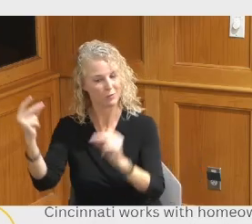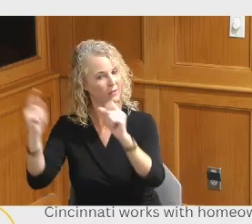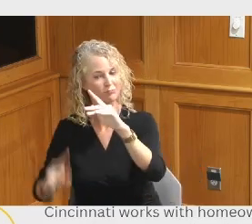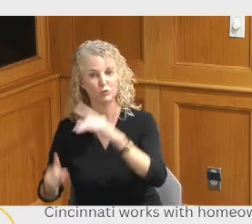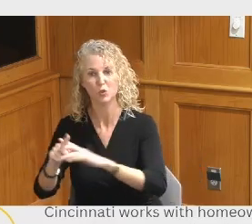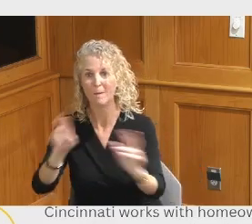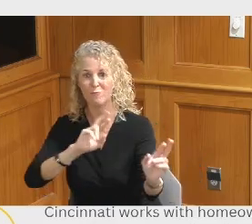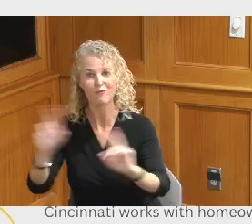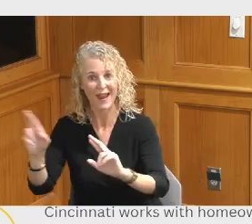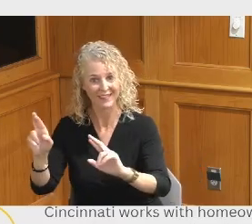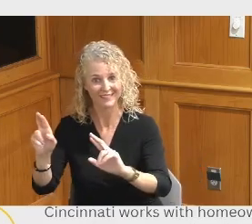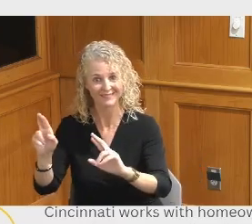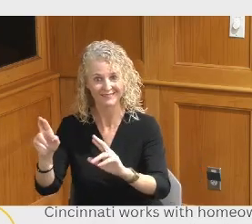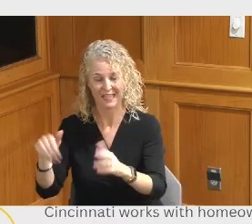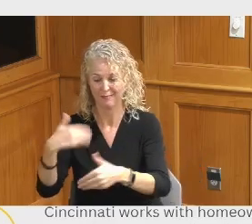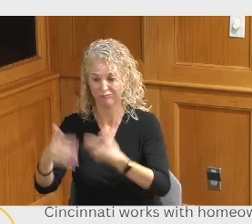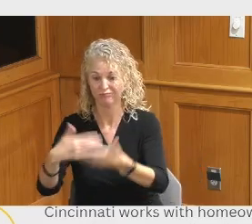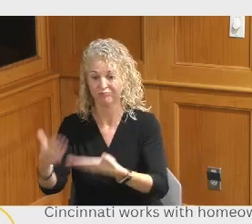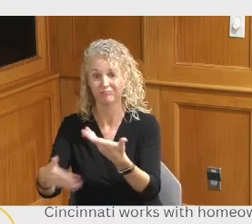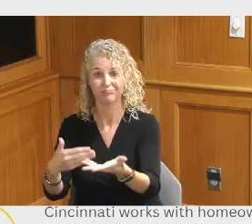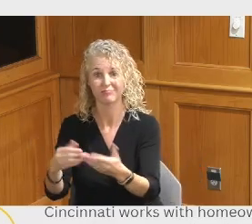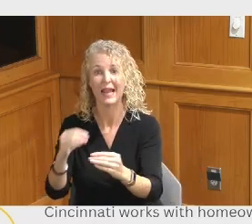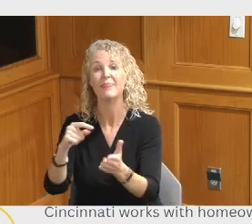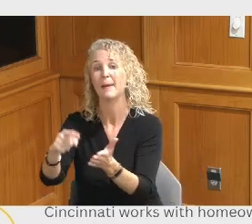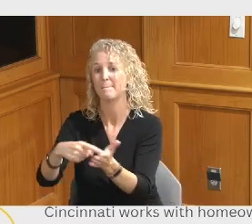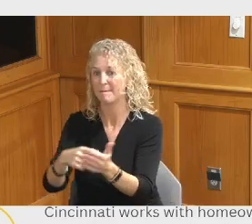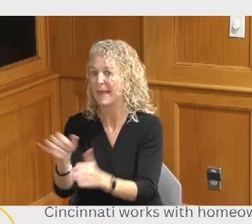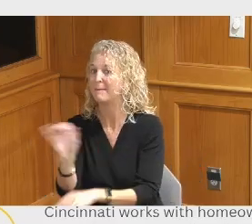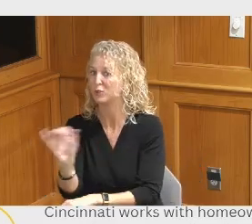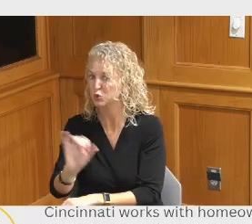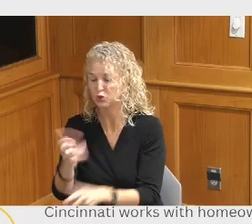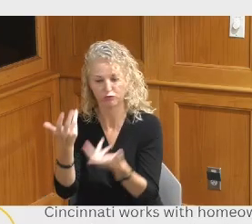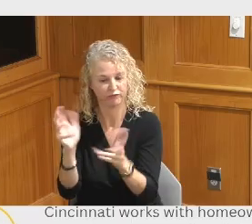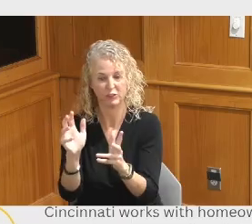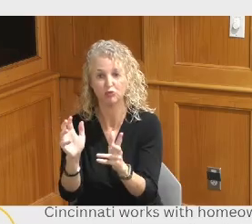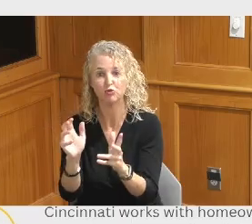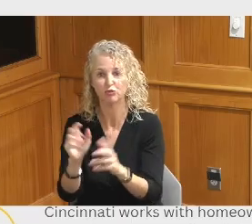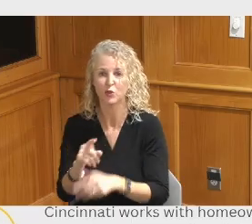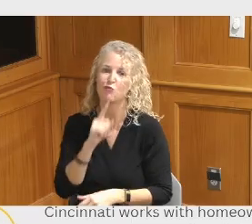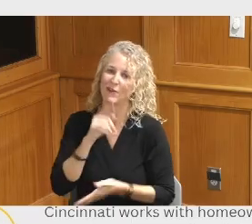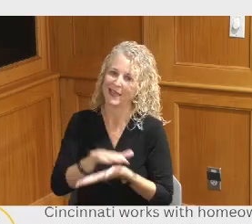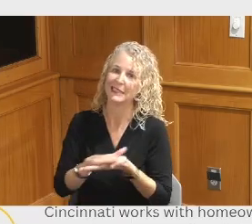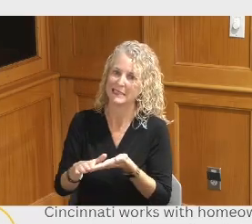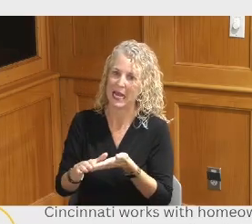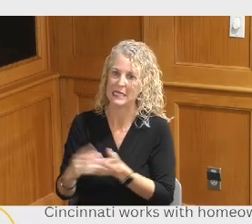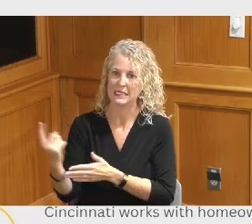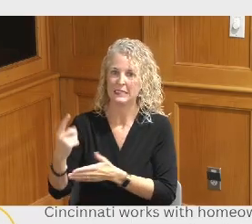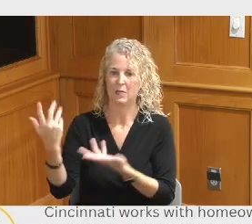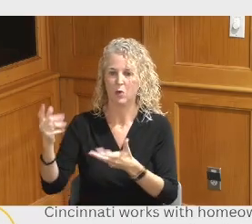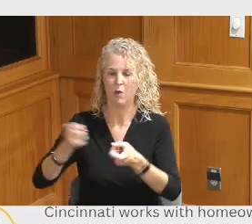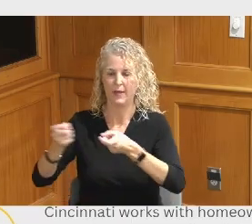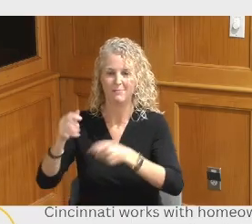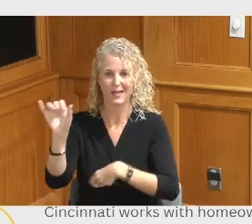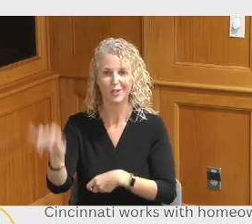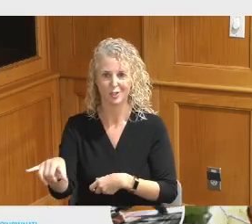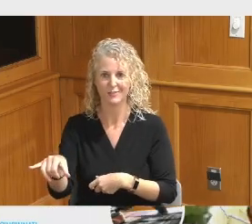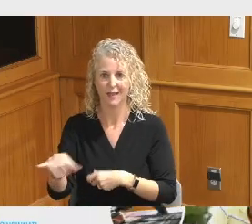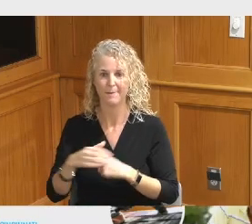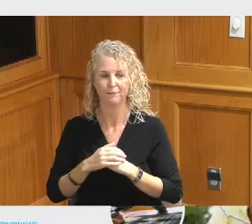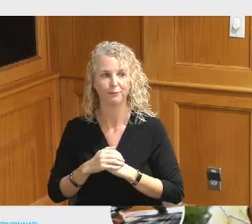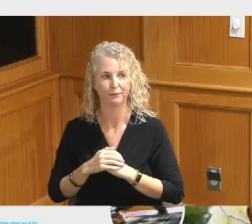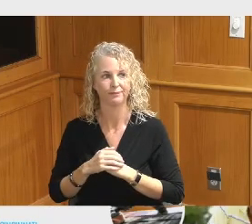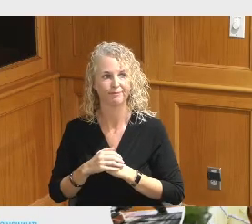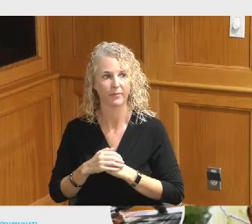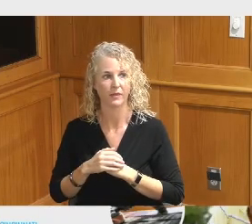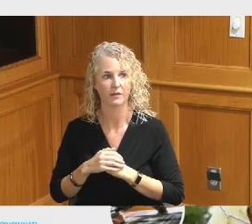up. Habitat's managing them all the way through, and then managing the payments to the contractor as well, which is also a really important quality control component of